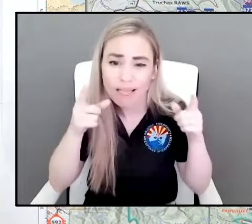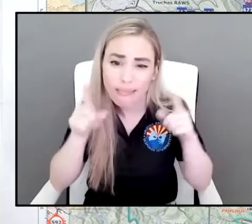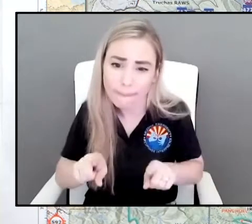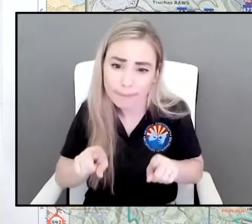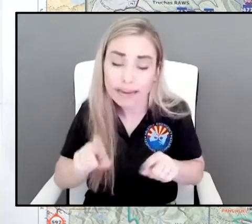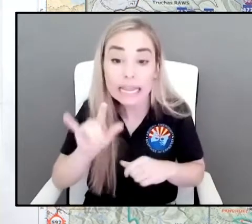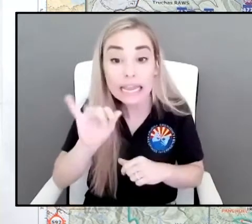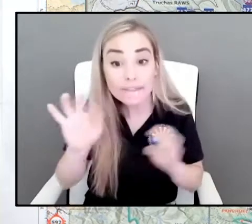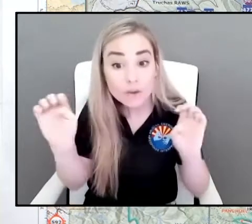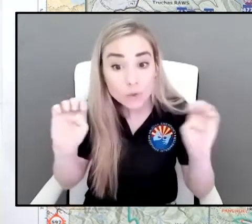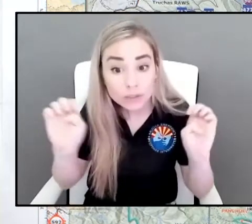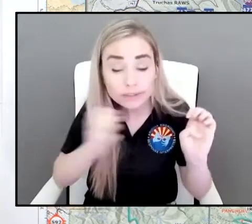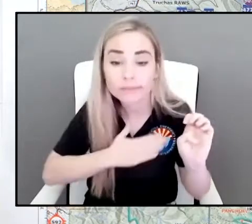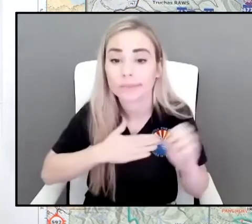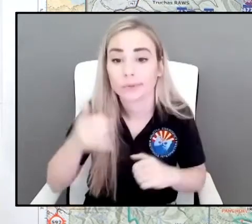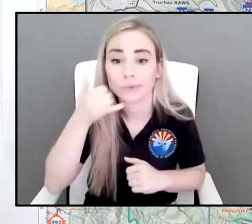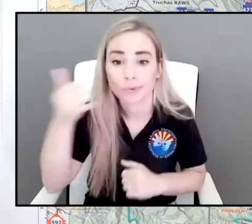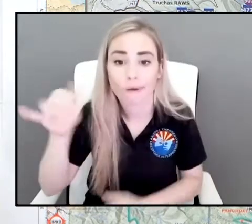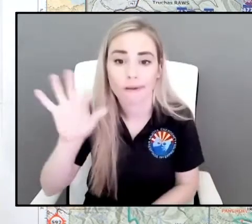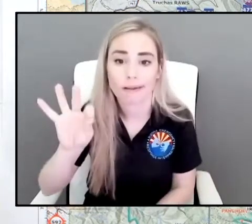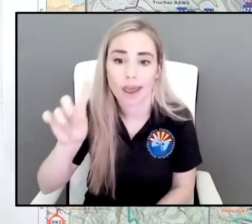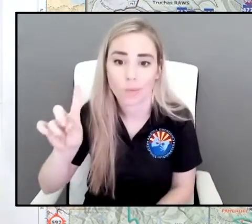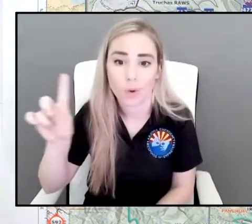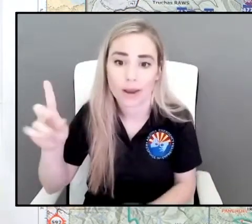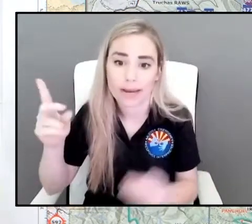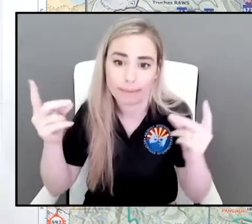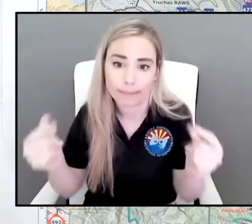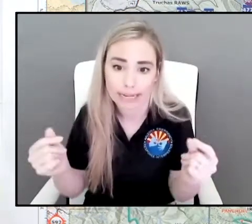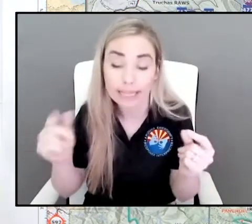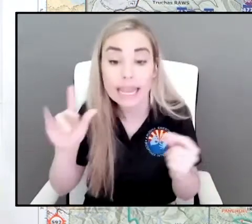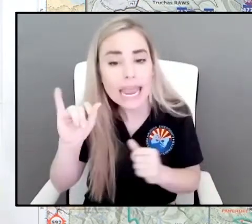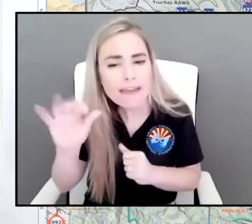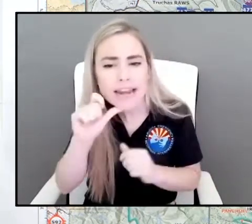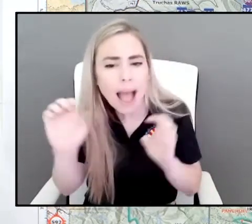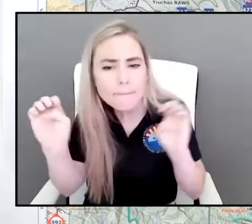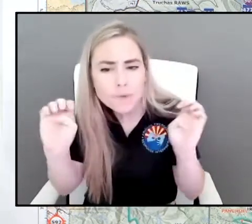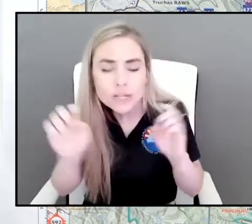immediately. If it's not an emergency and you need sandbags, contact my office,